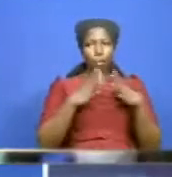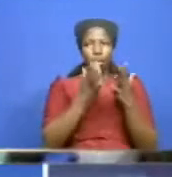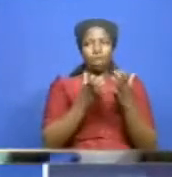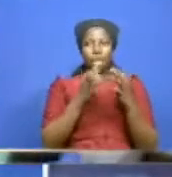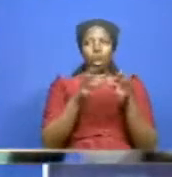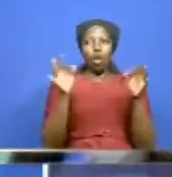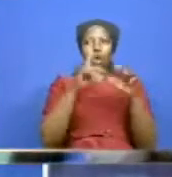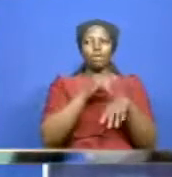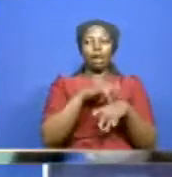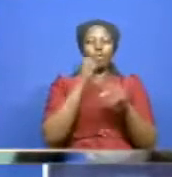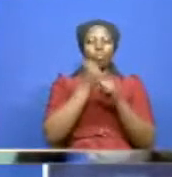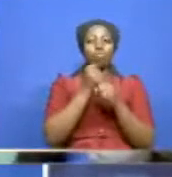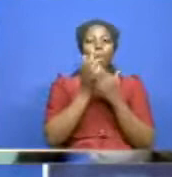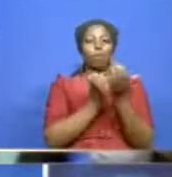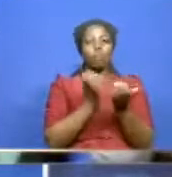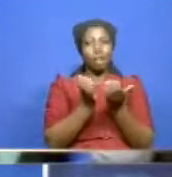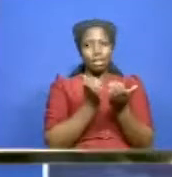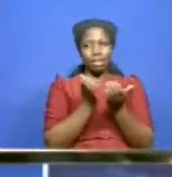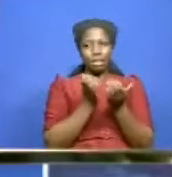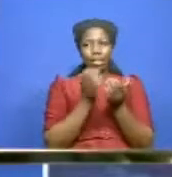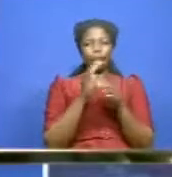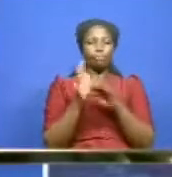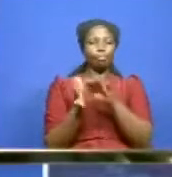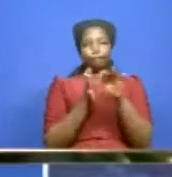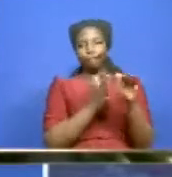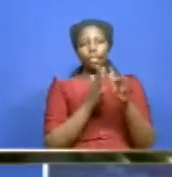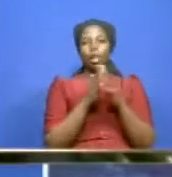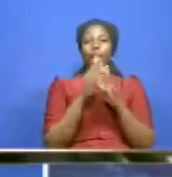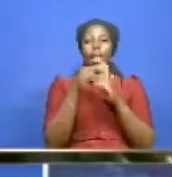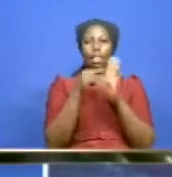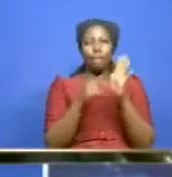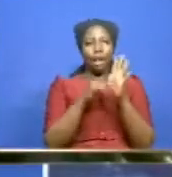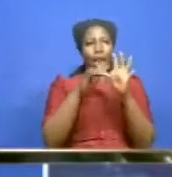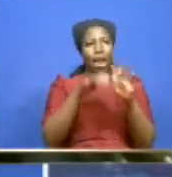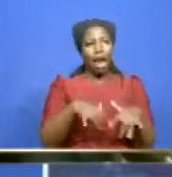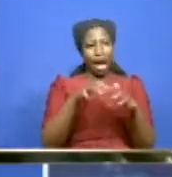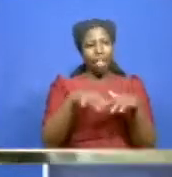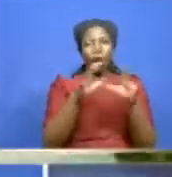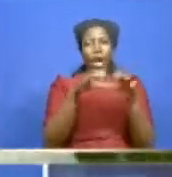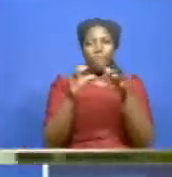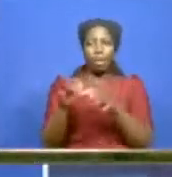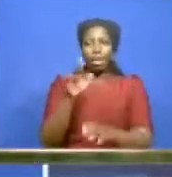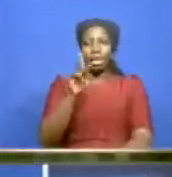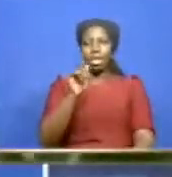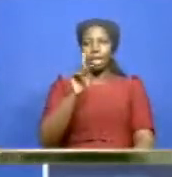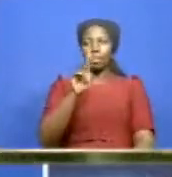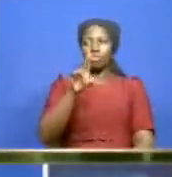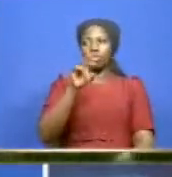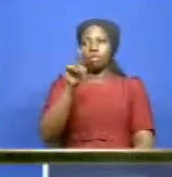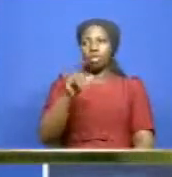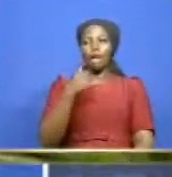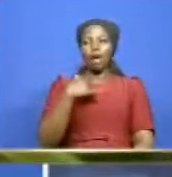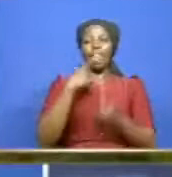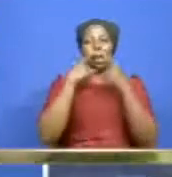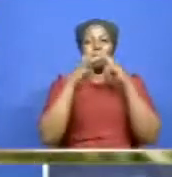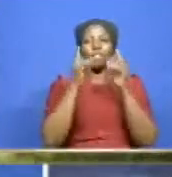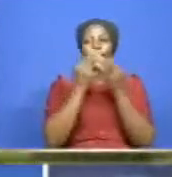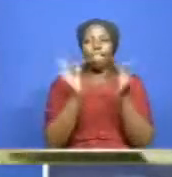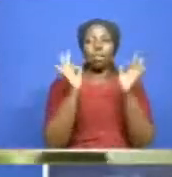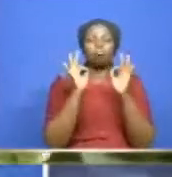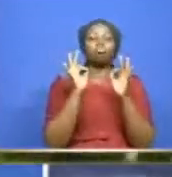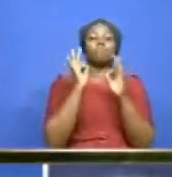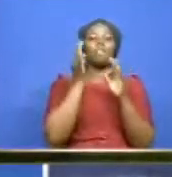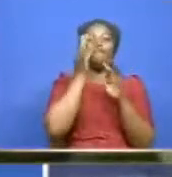longer period to transact business. Finally, listed agricultural firm Kakuzi has announced a free fruit maturity testing